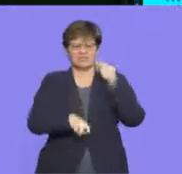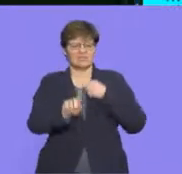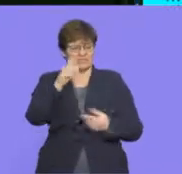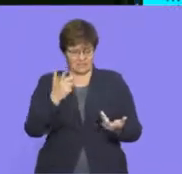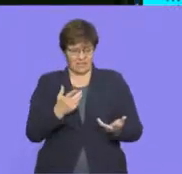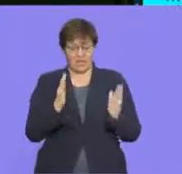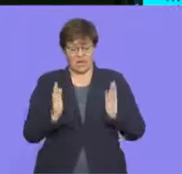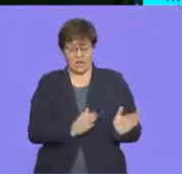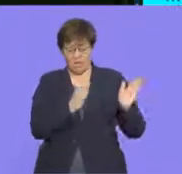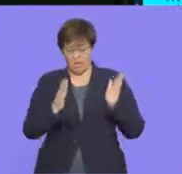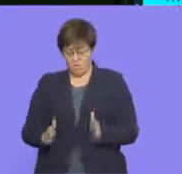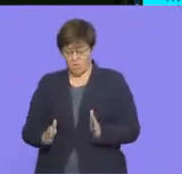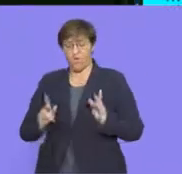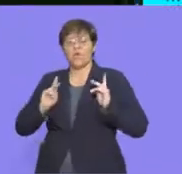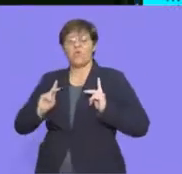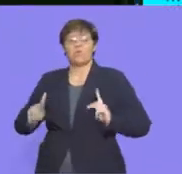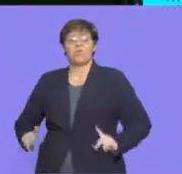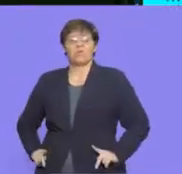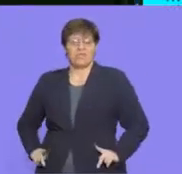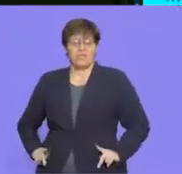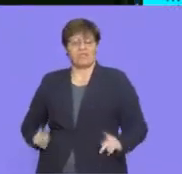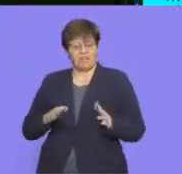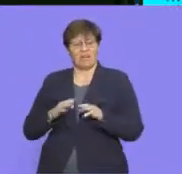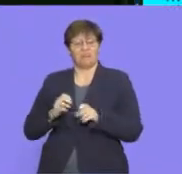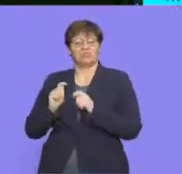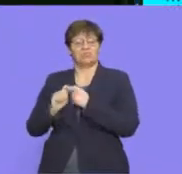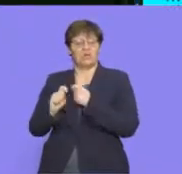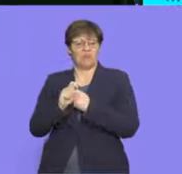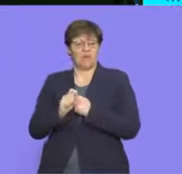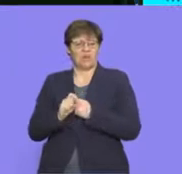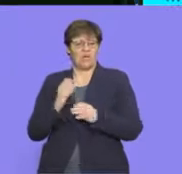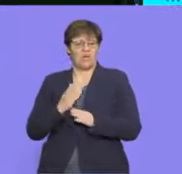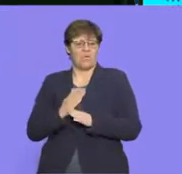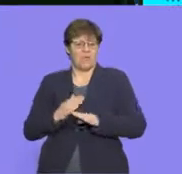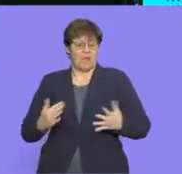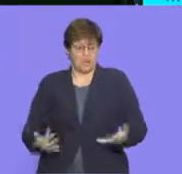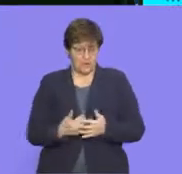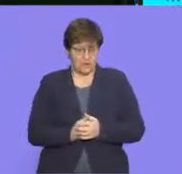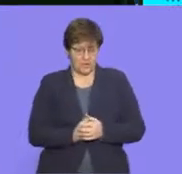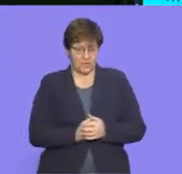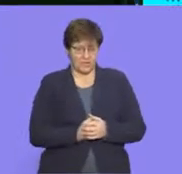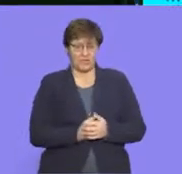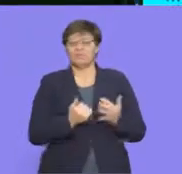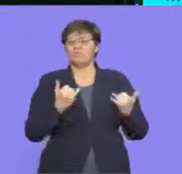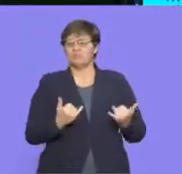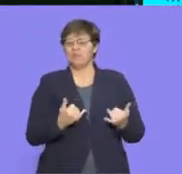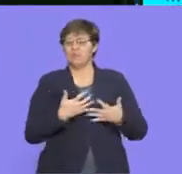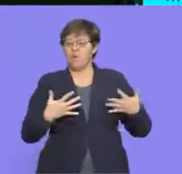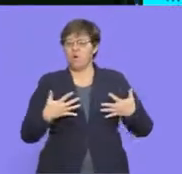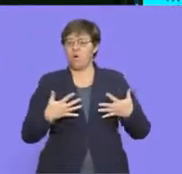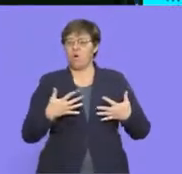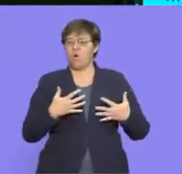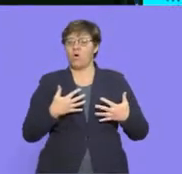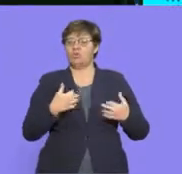the human, all right, body needs to transport things around. And today we're going to focus a lot on